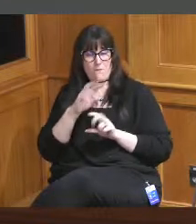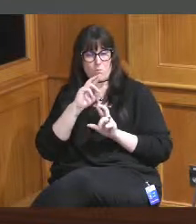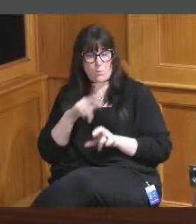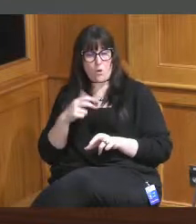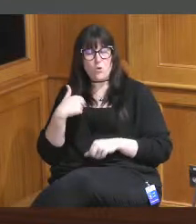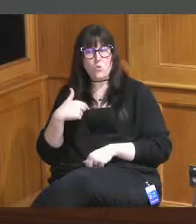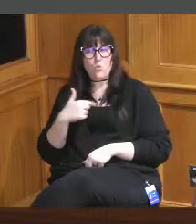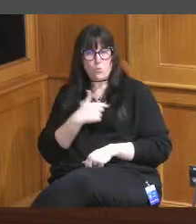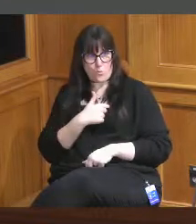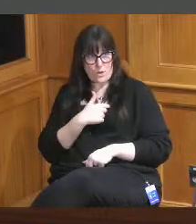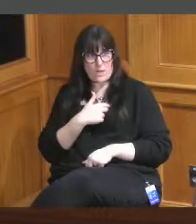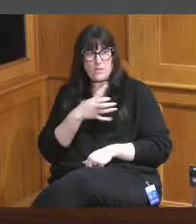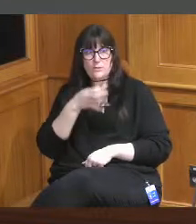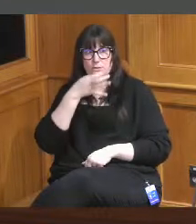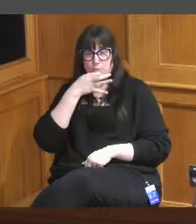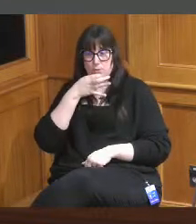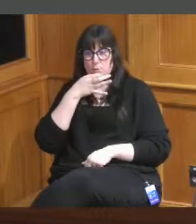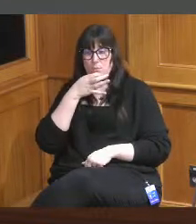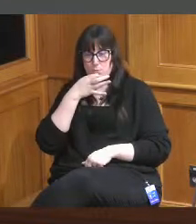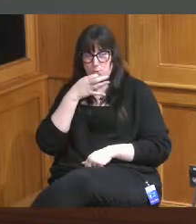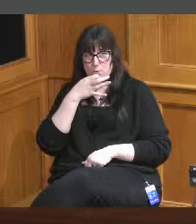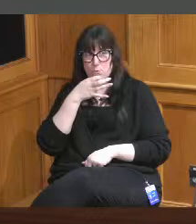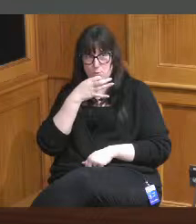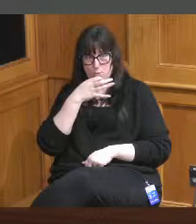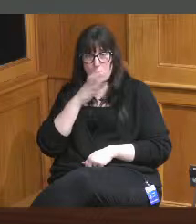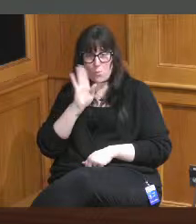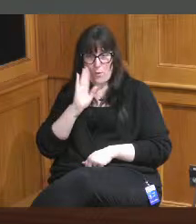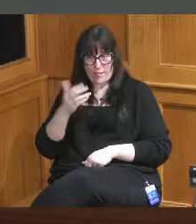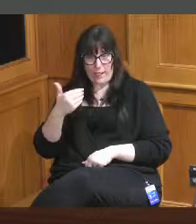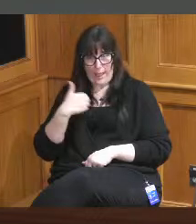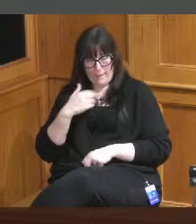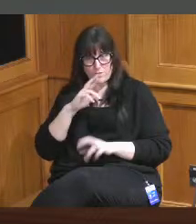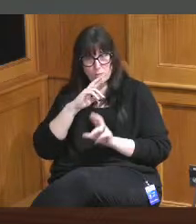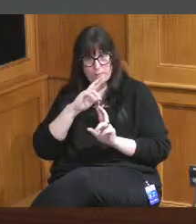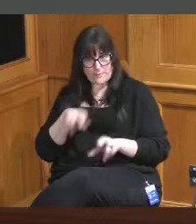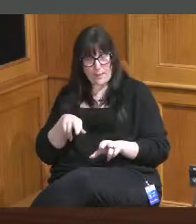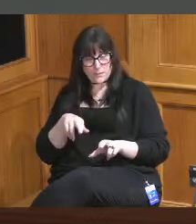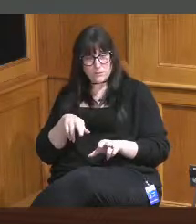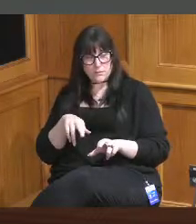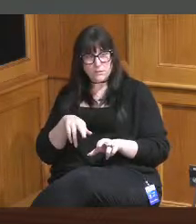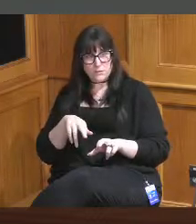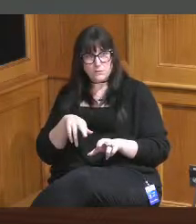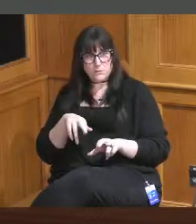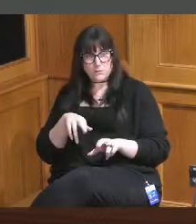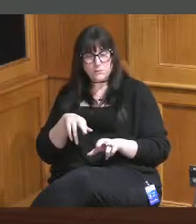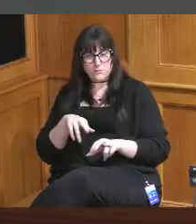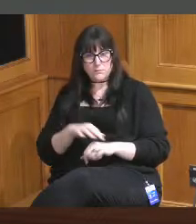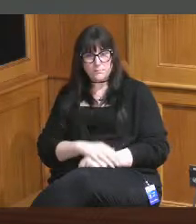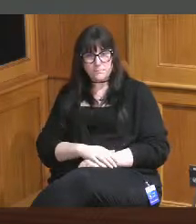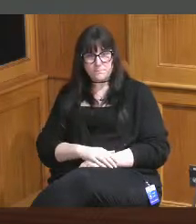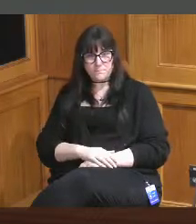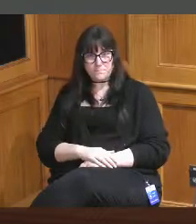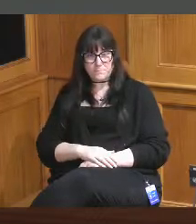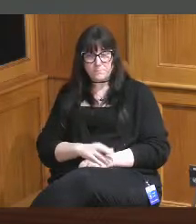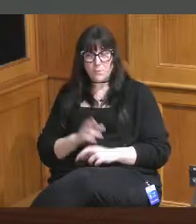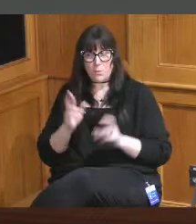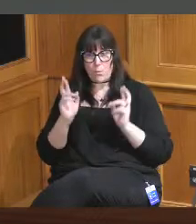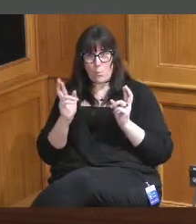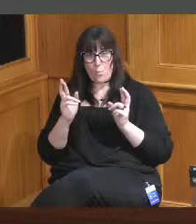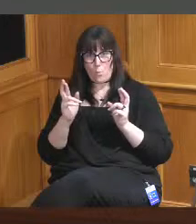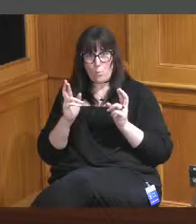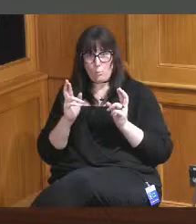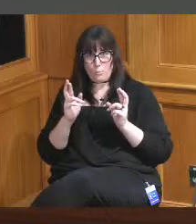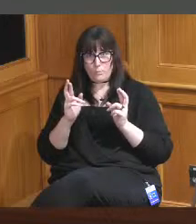well underway with putting together the responses to the questions from all of the board offices. I hope to have that to